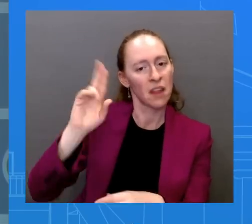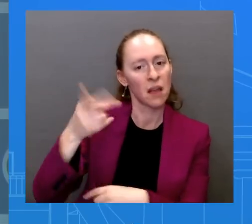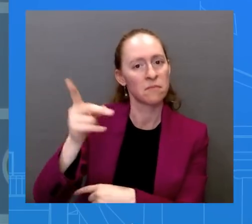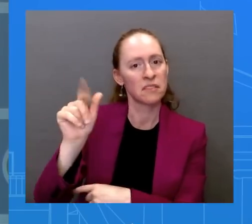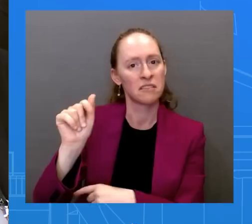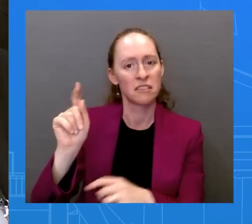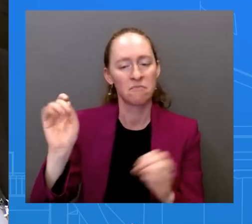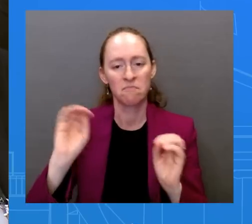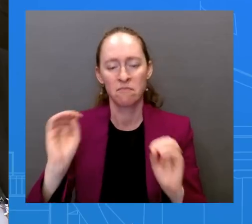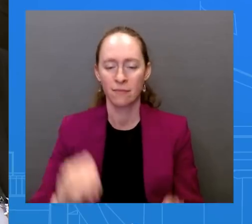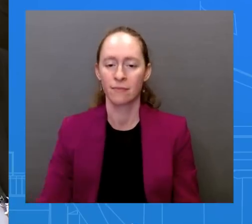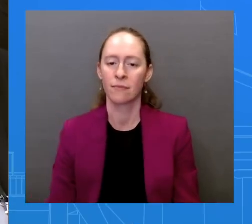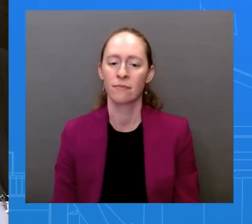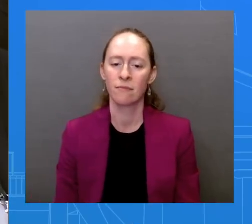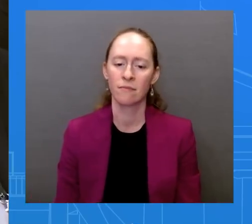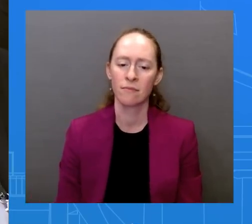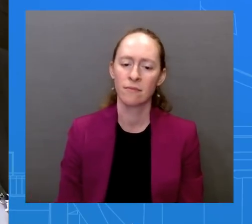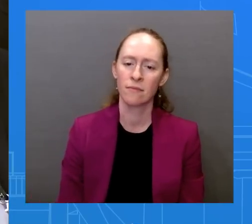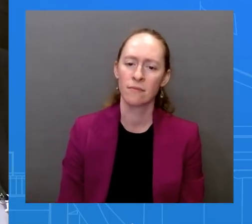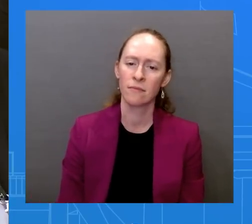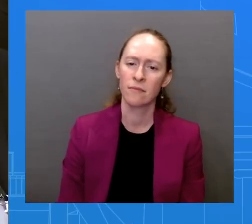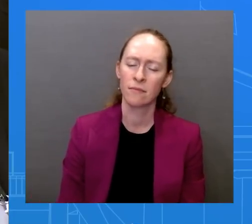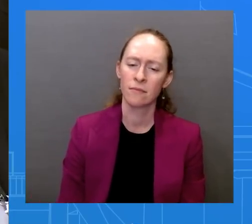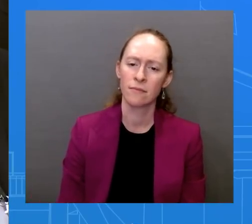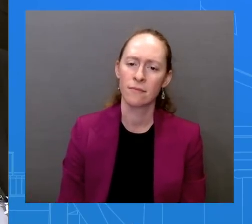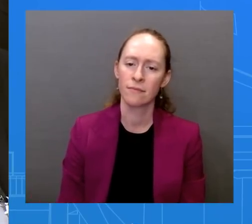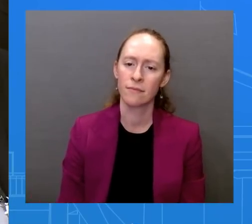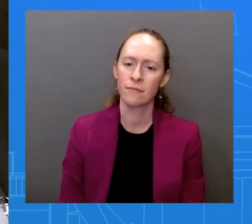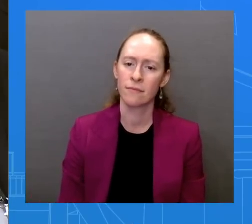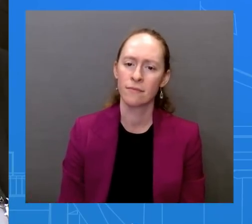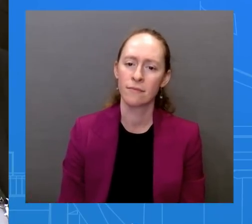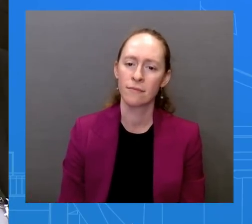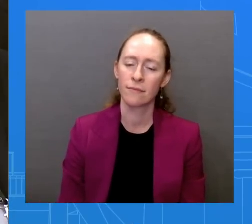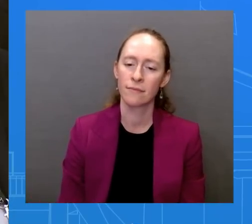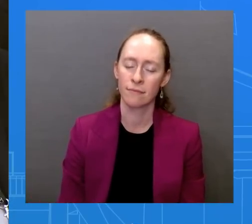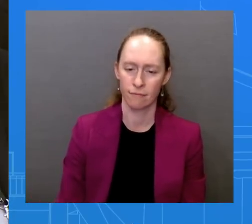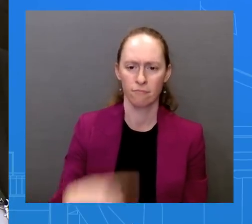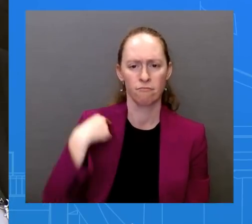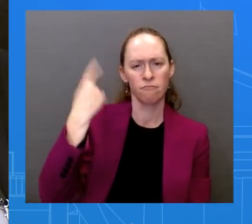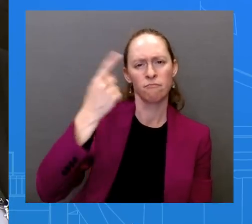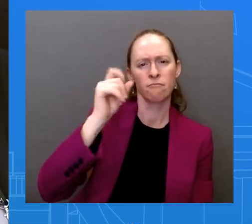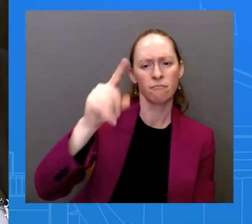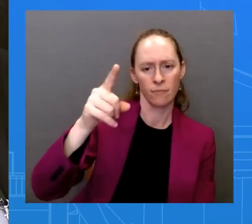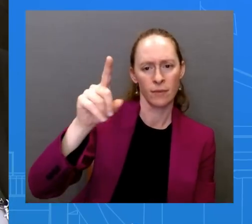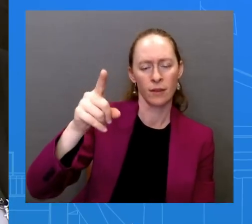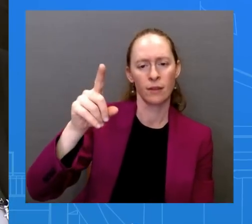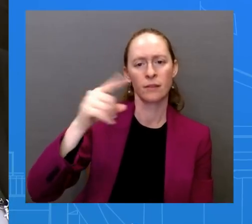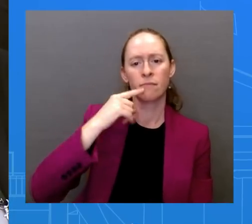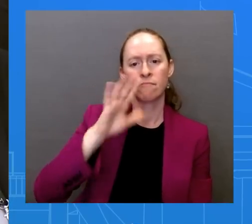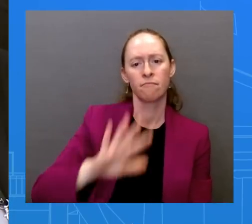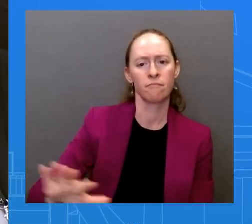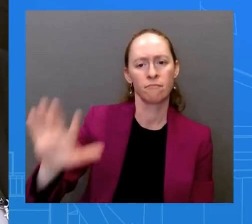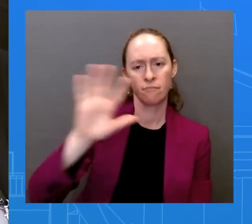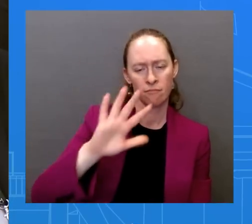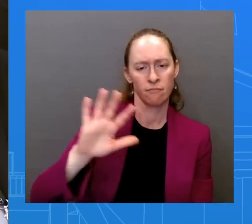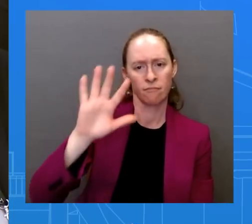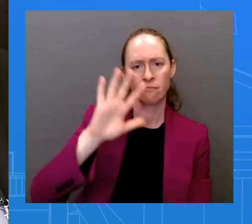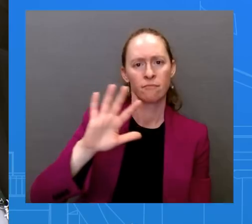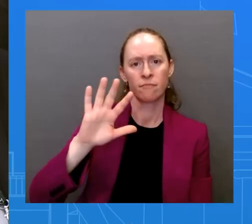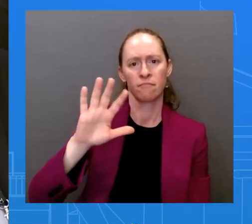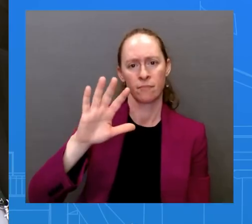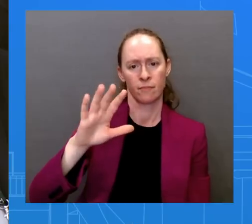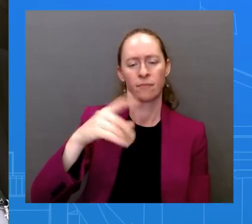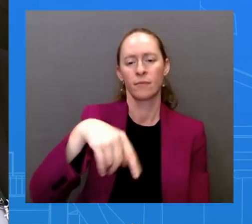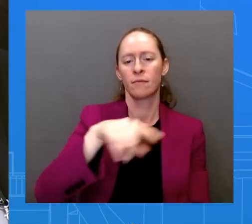poll that was out this weekend, this ABC Washington Post poll, which shows 56% of Democrats want the party to nominate someone other than